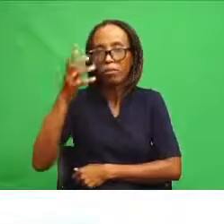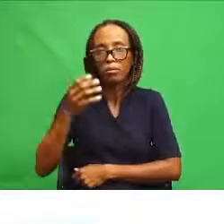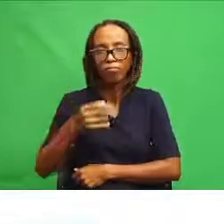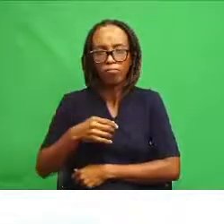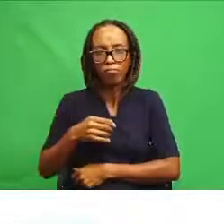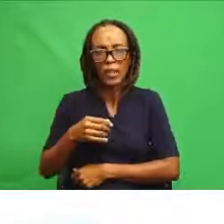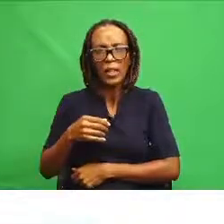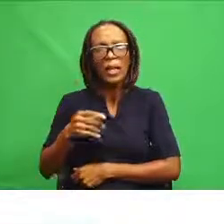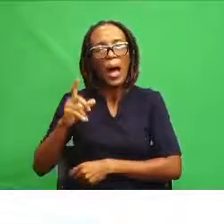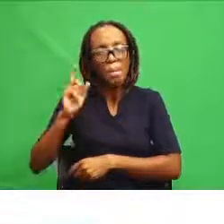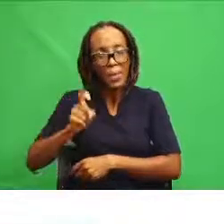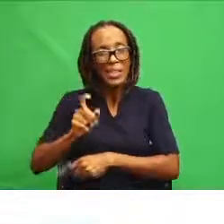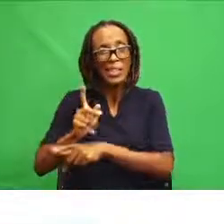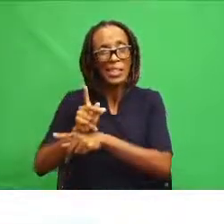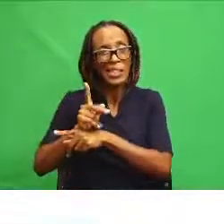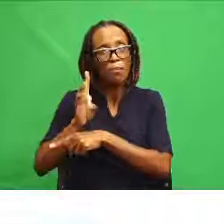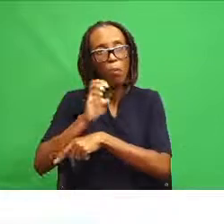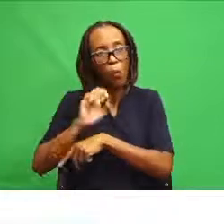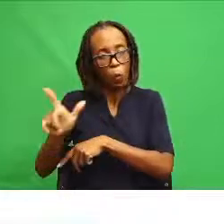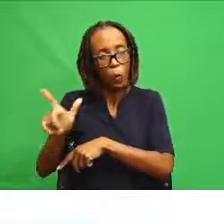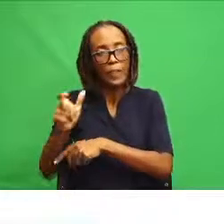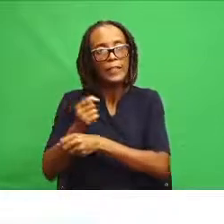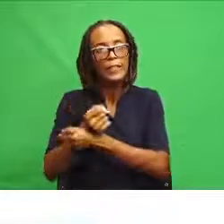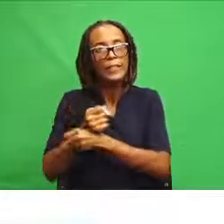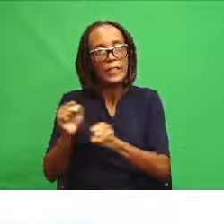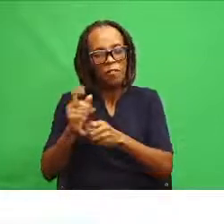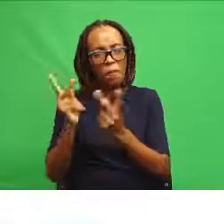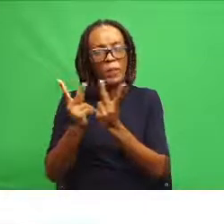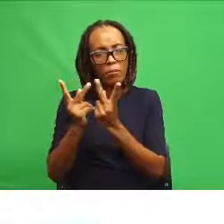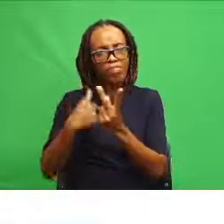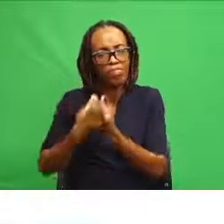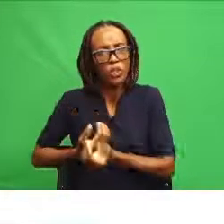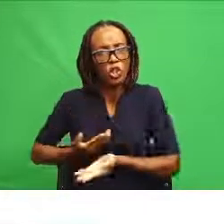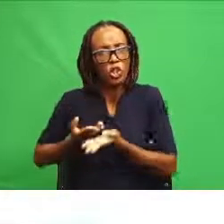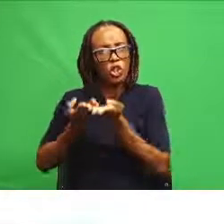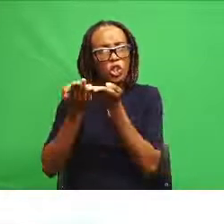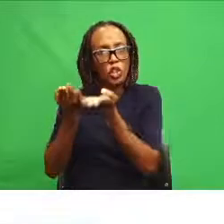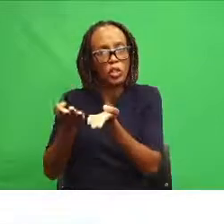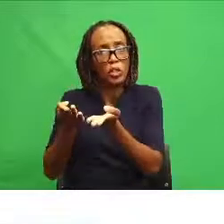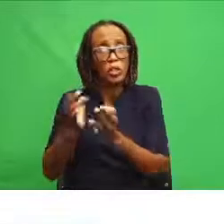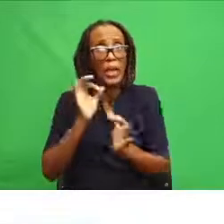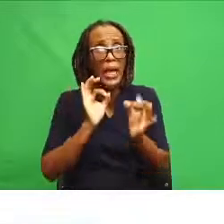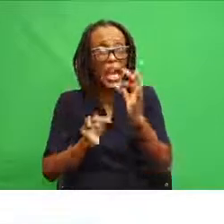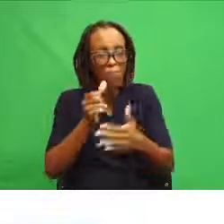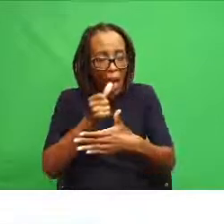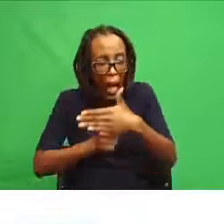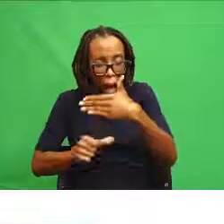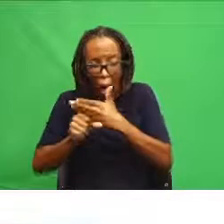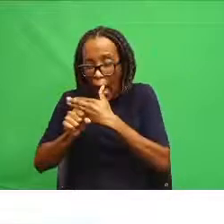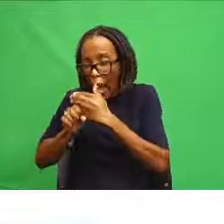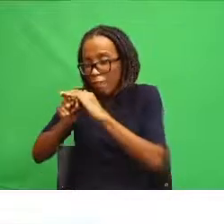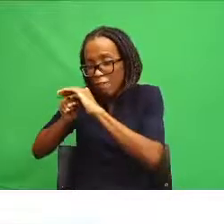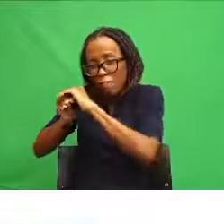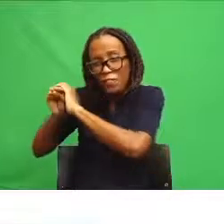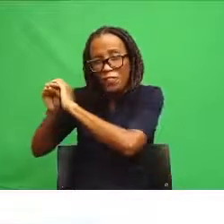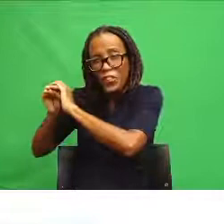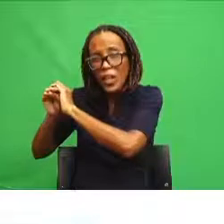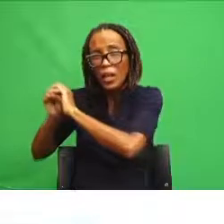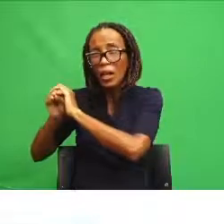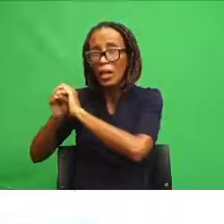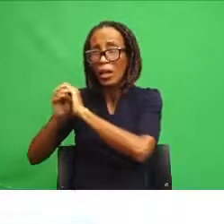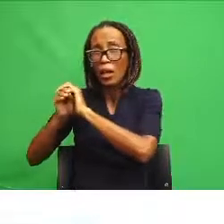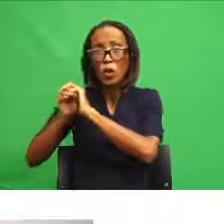need to lodge that will with that person. And that is my recommendation, because if you hide it away in a